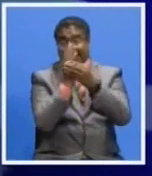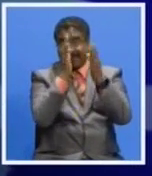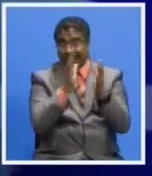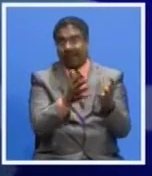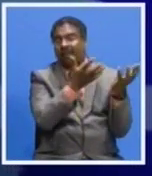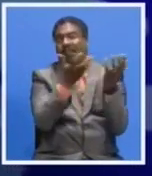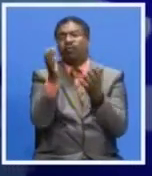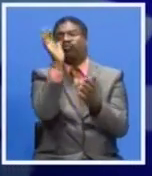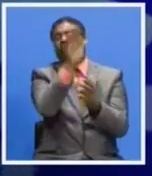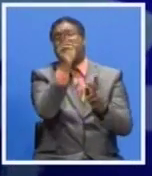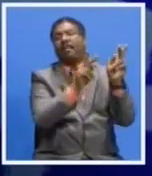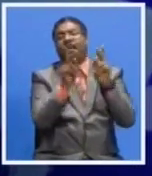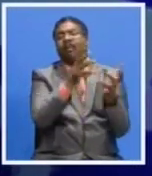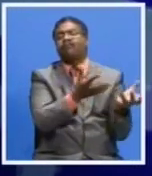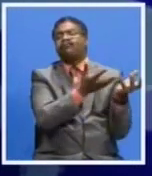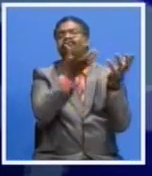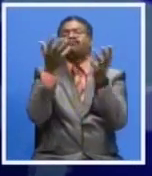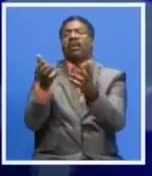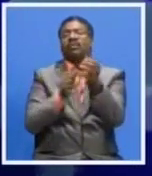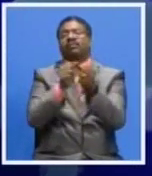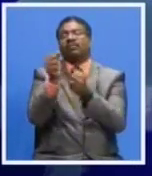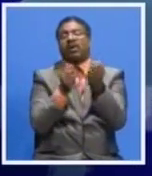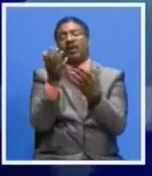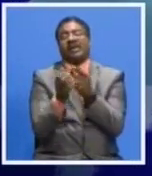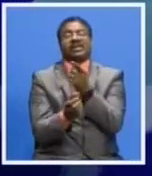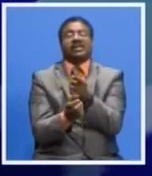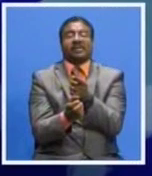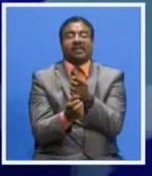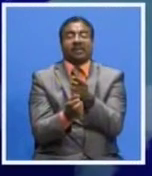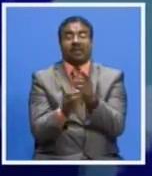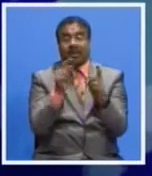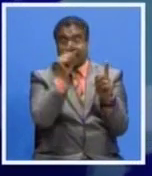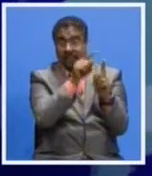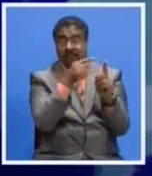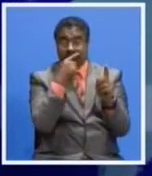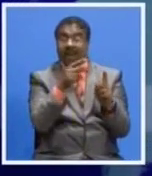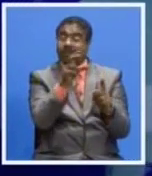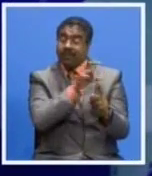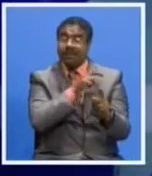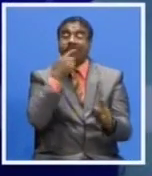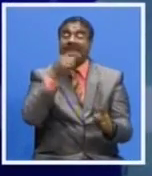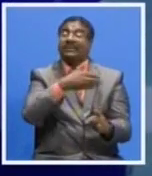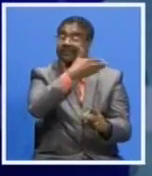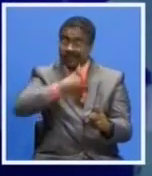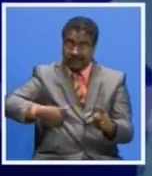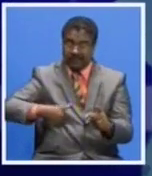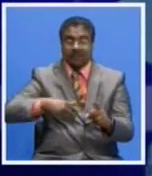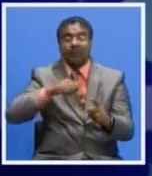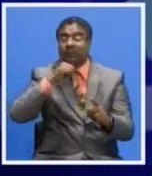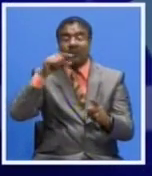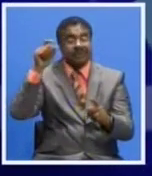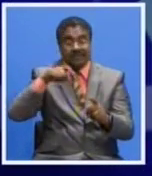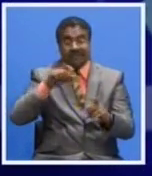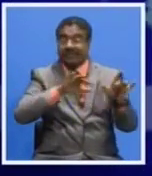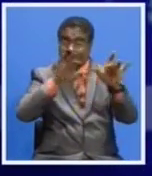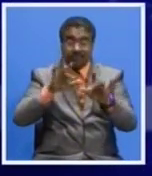not allow what happened in Sesheke to take place in Katuba. He says the police should deal with perpetrators of violence, whether